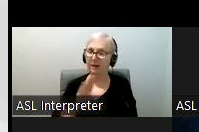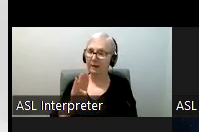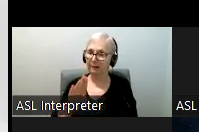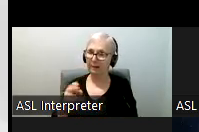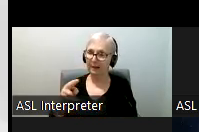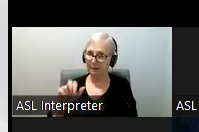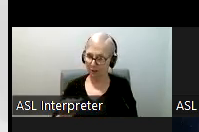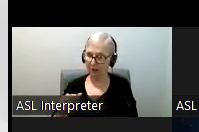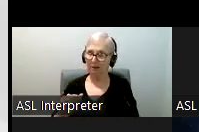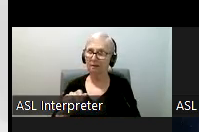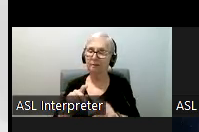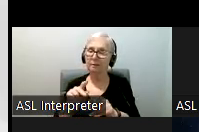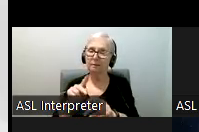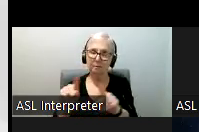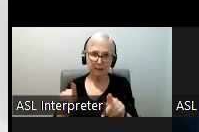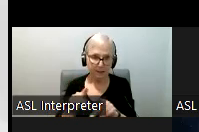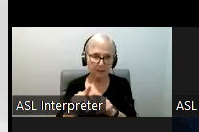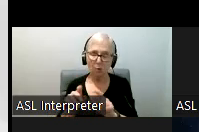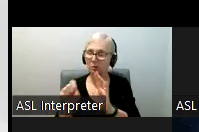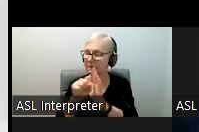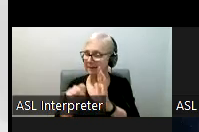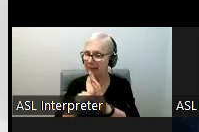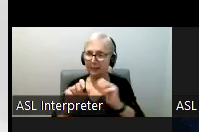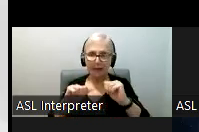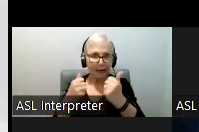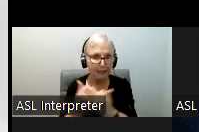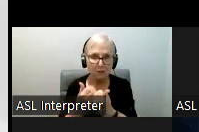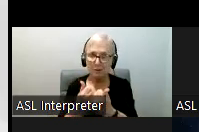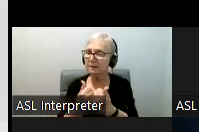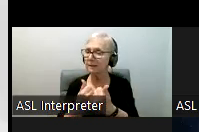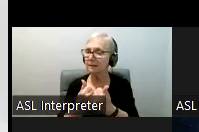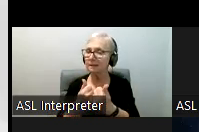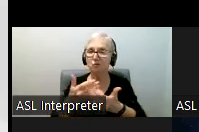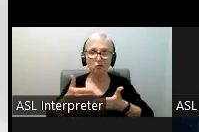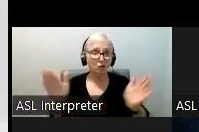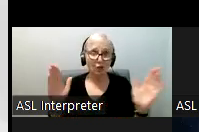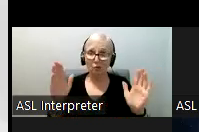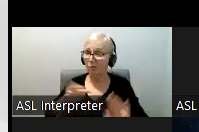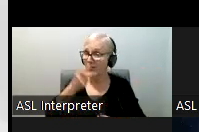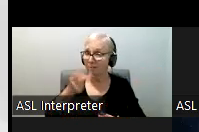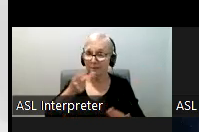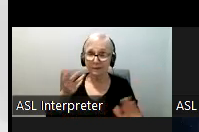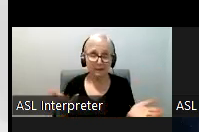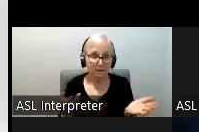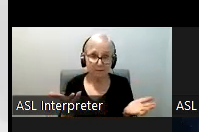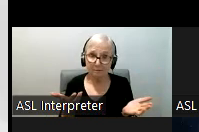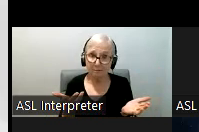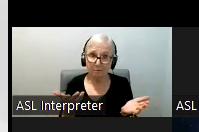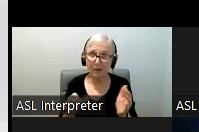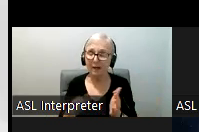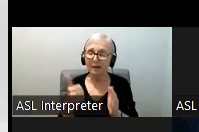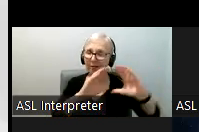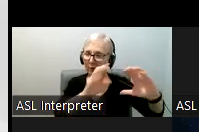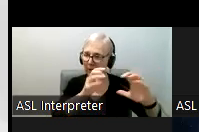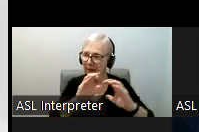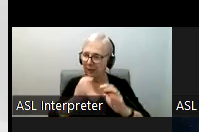facility. It could come from other state agencies or members of the general public. Another category of grievances